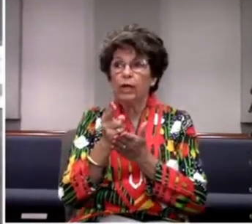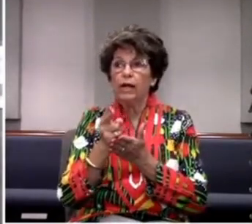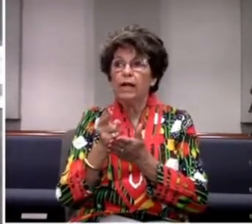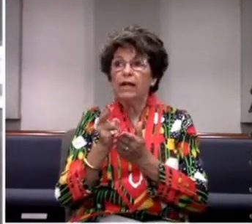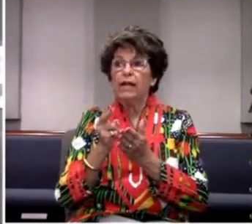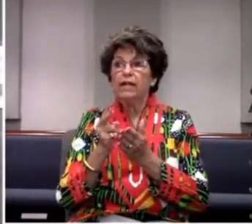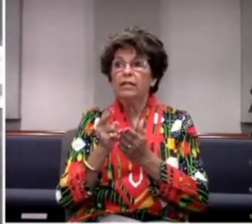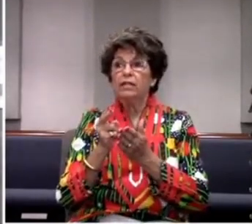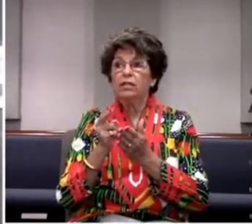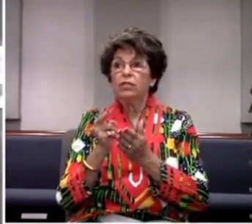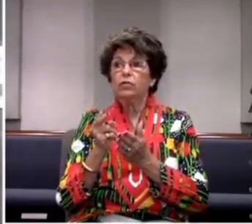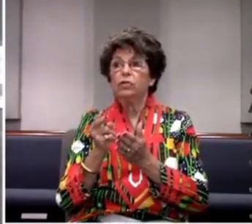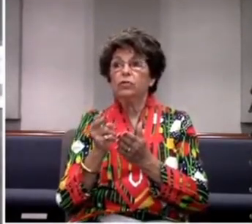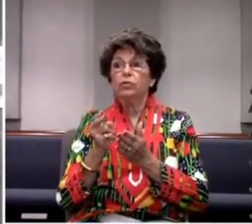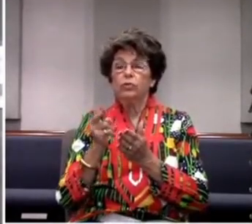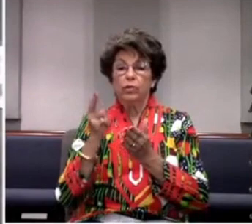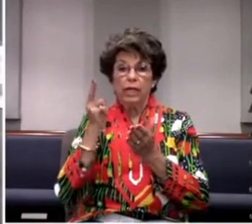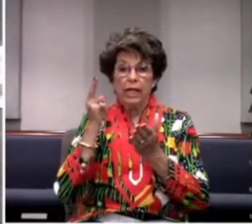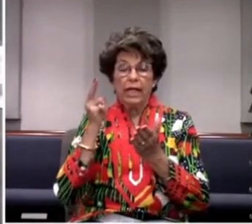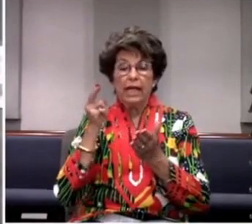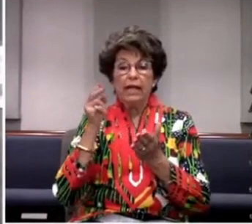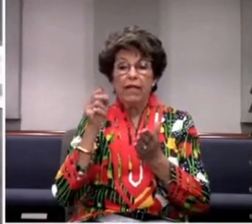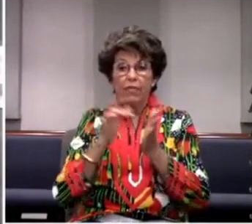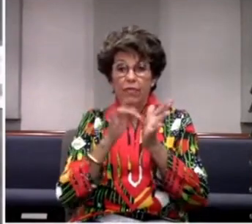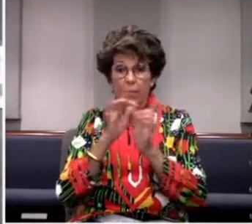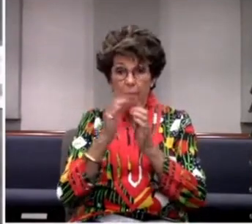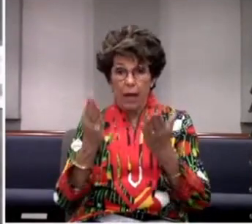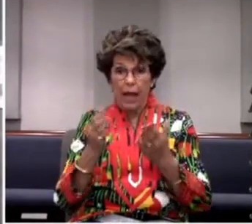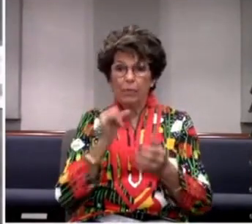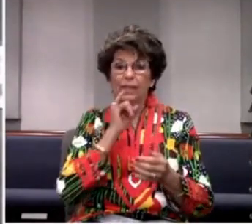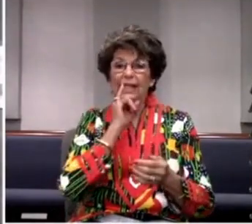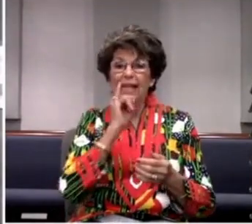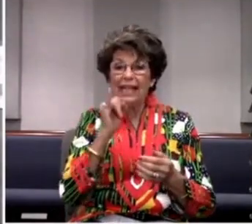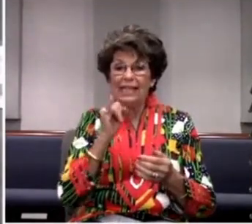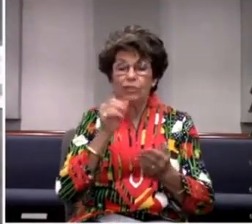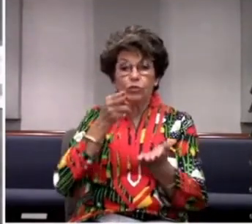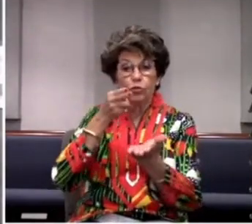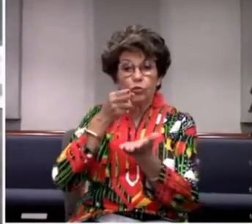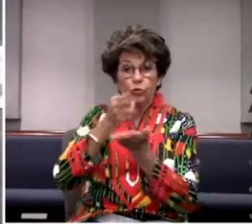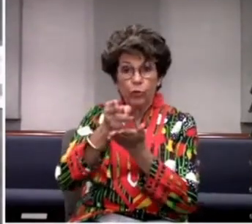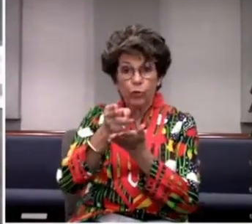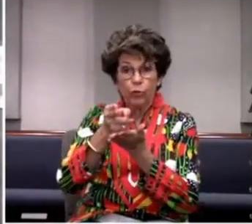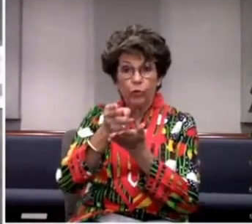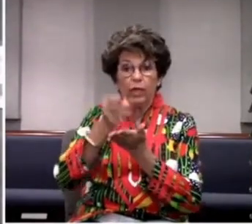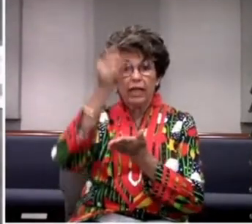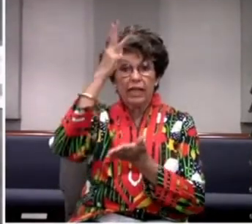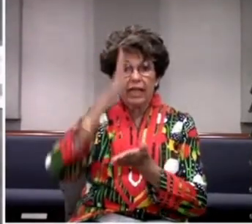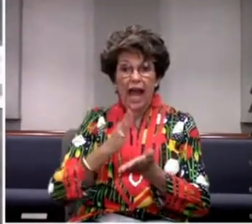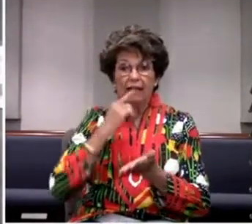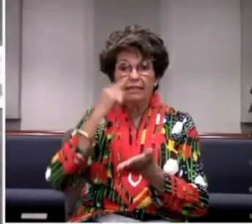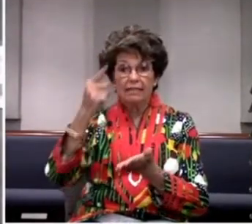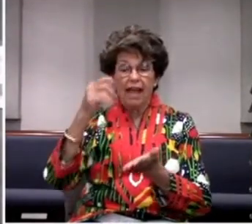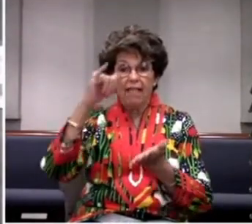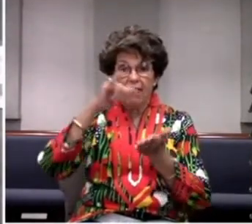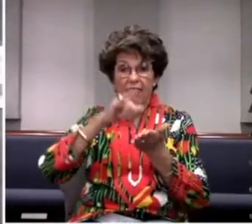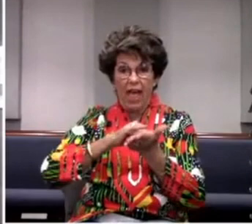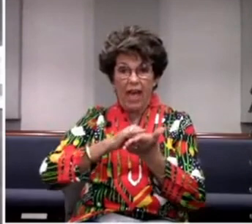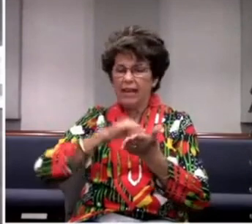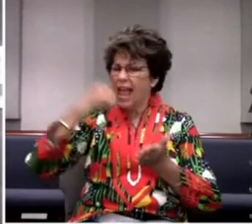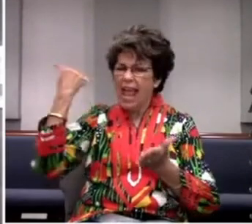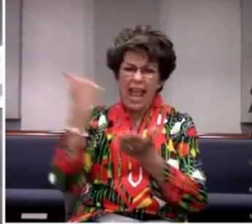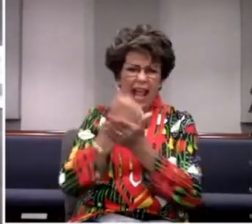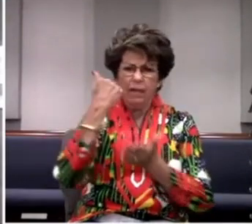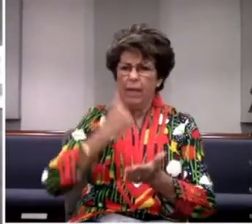truth. It is truth as what God has said. If you believe that, say amen. Amen. So if I'm going